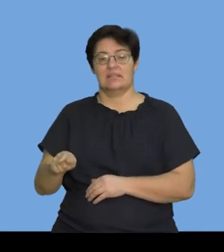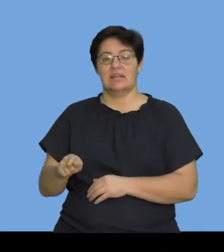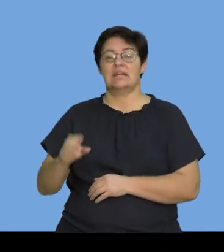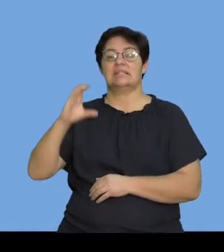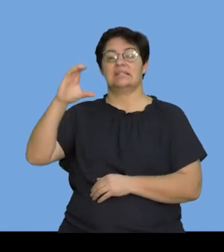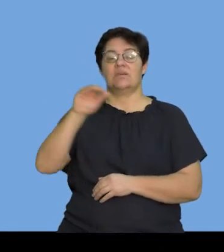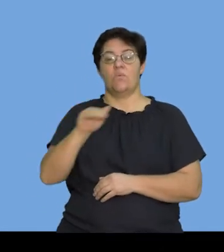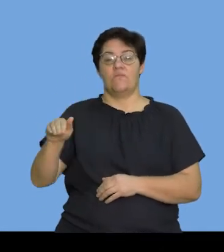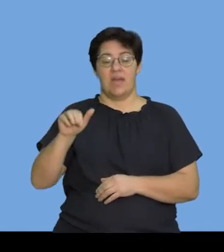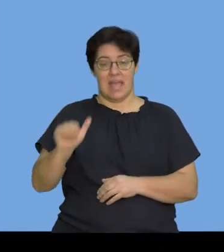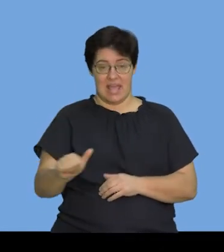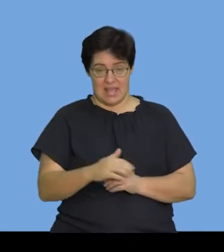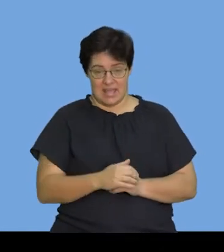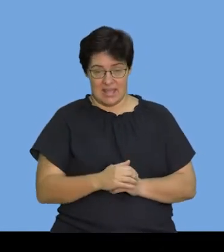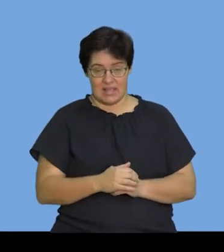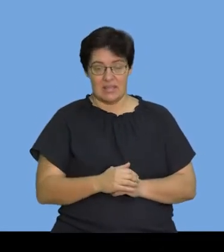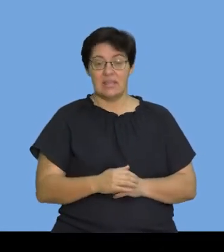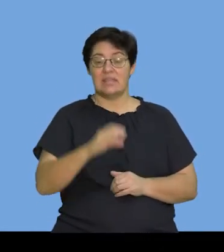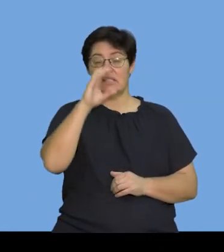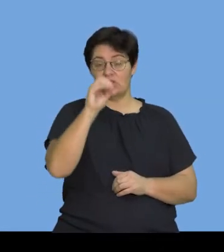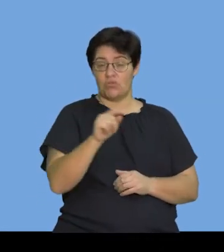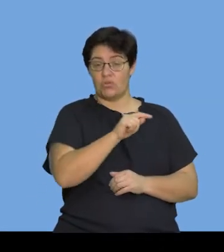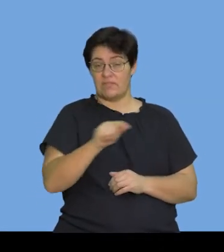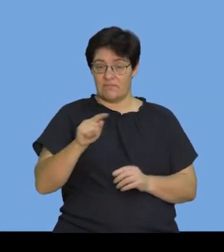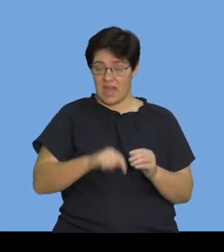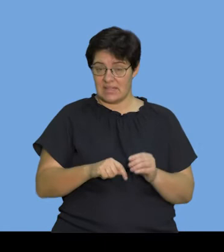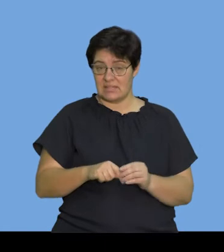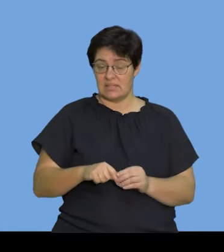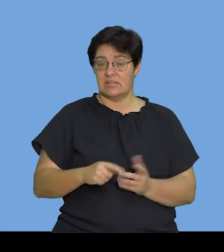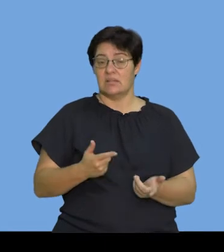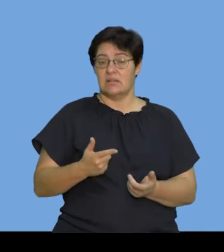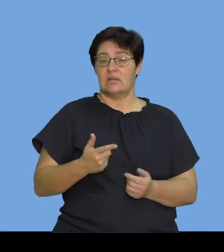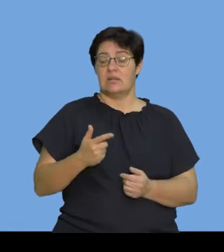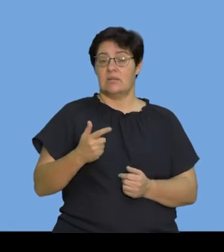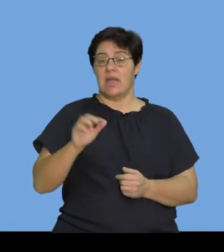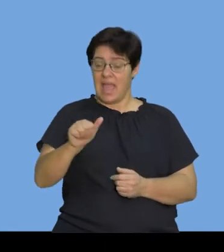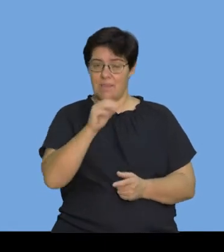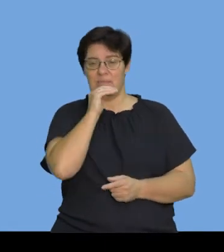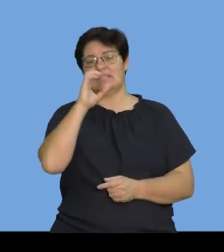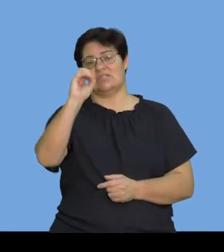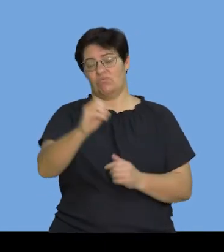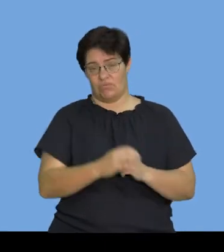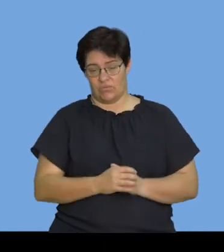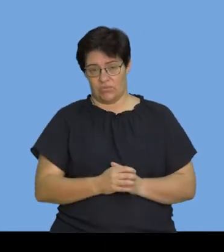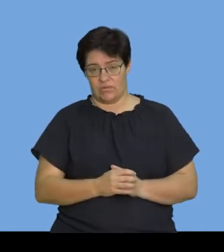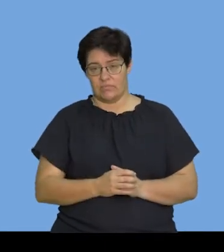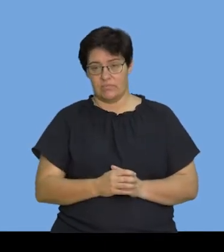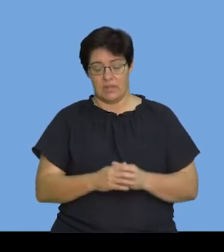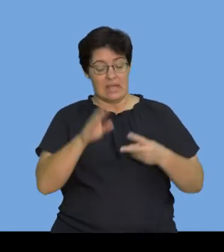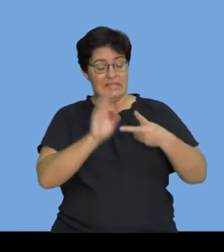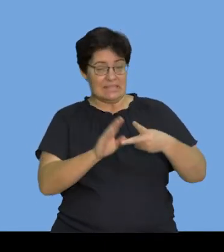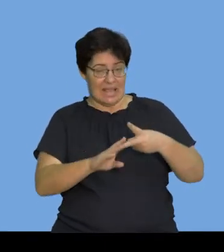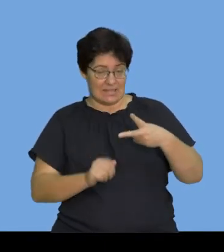over a. And then 0 divided by a will just be 0. Then my step 2 will be you add